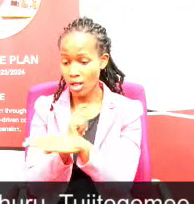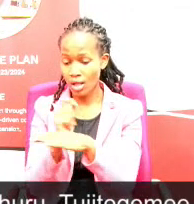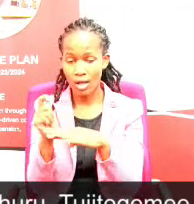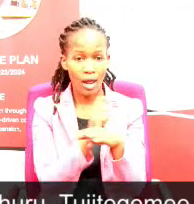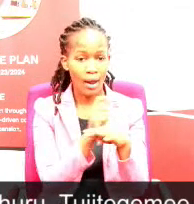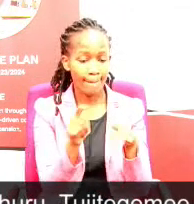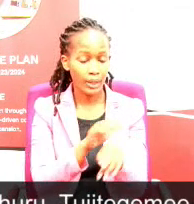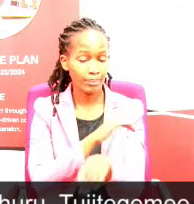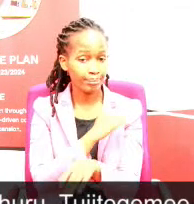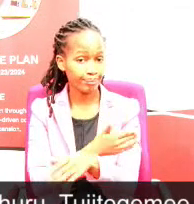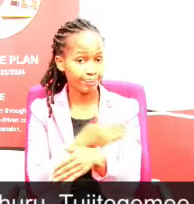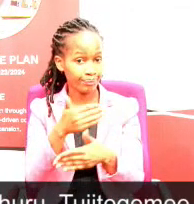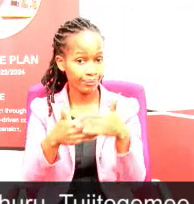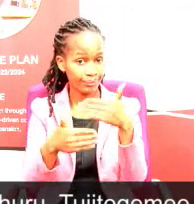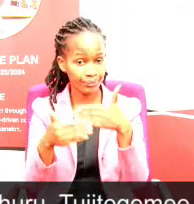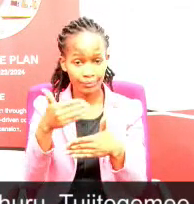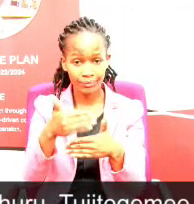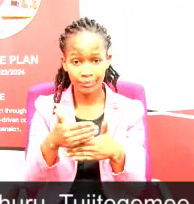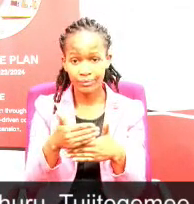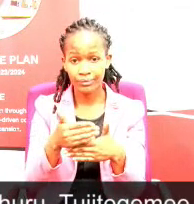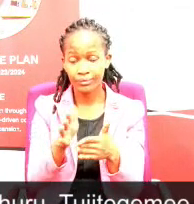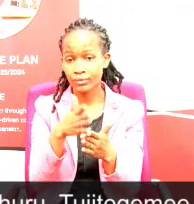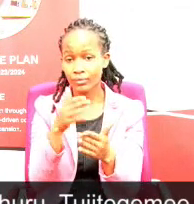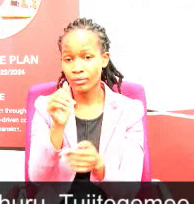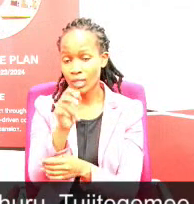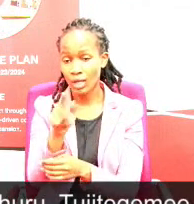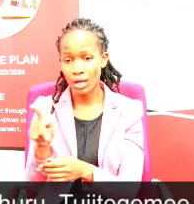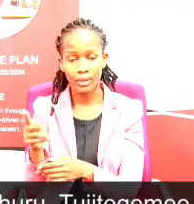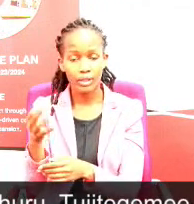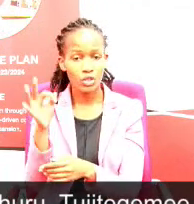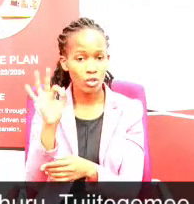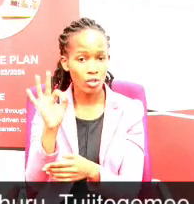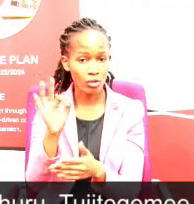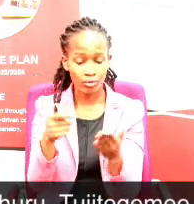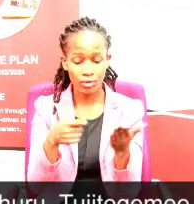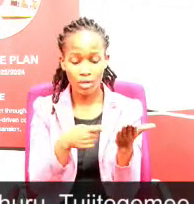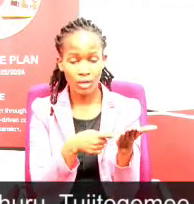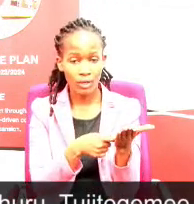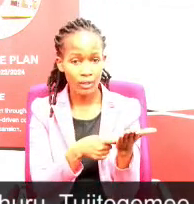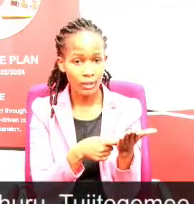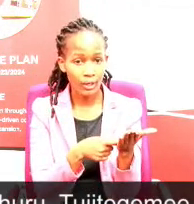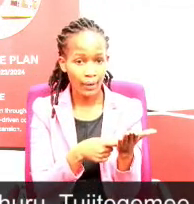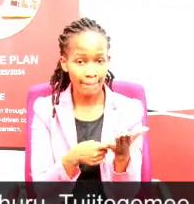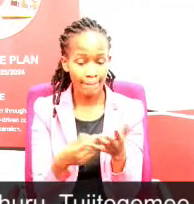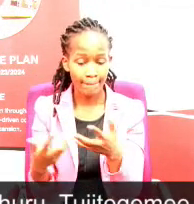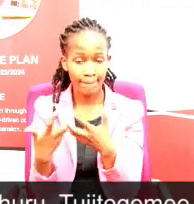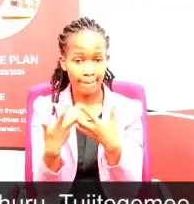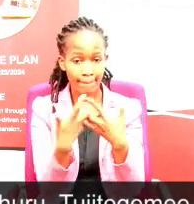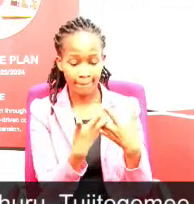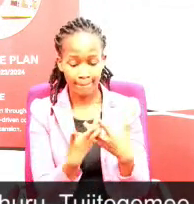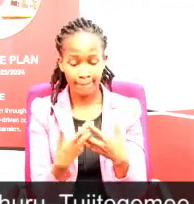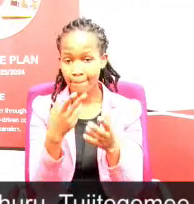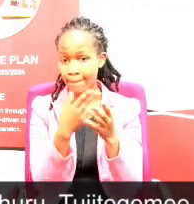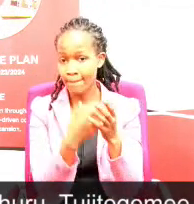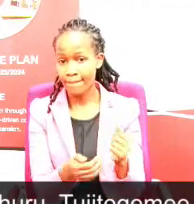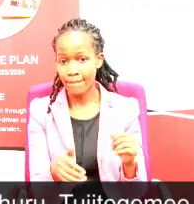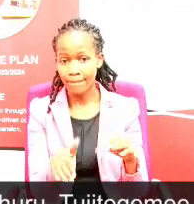and capacity building, the application of technology, integration both within